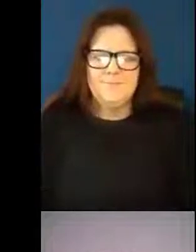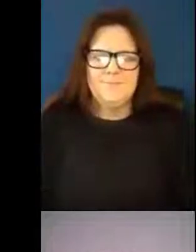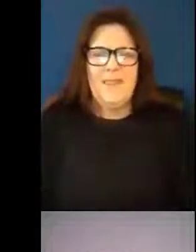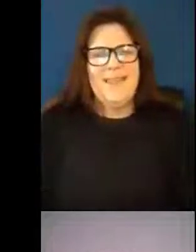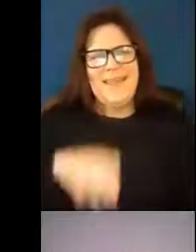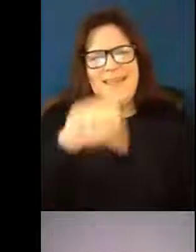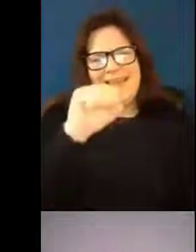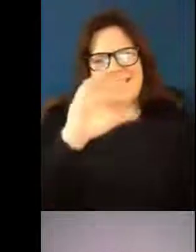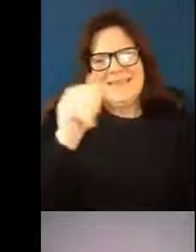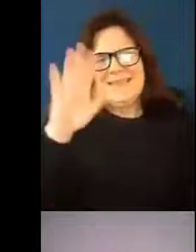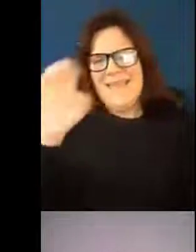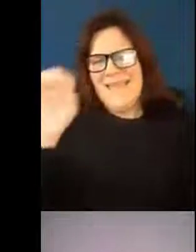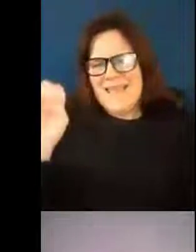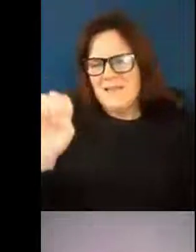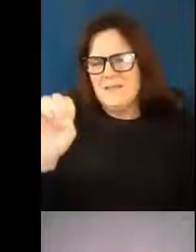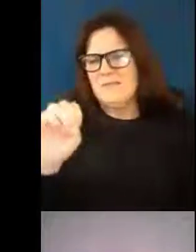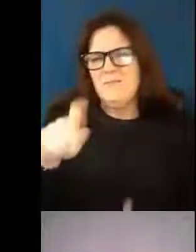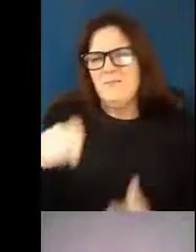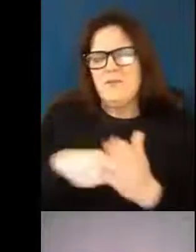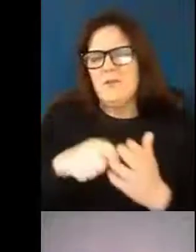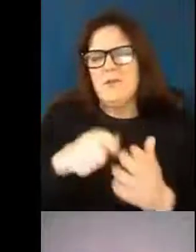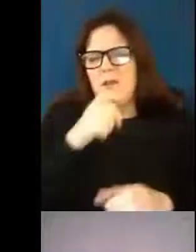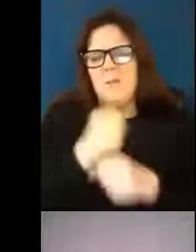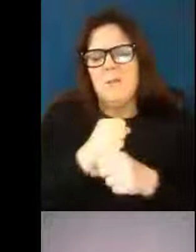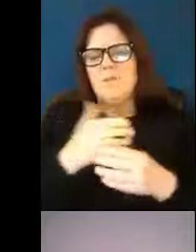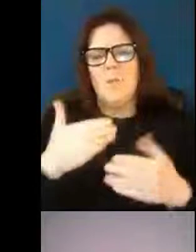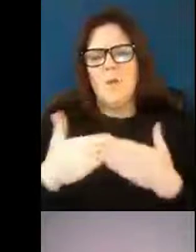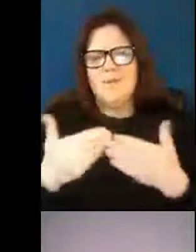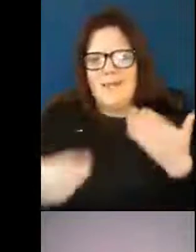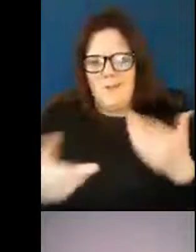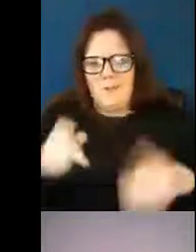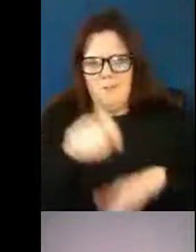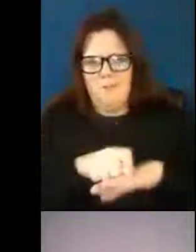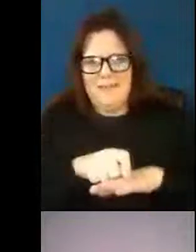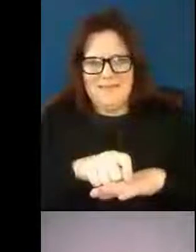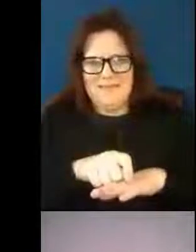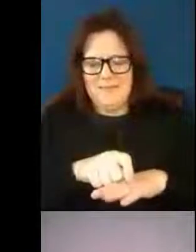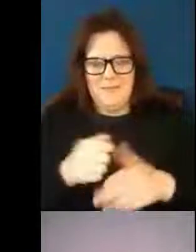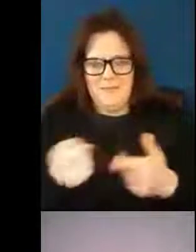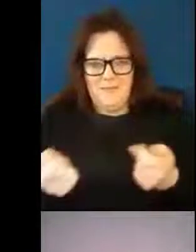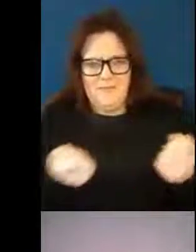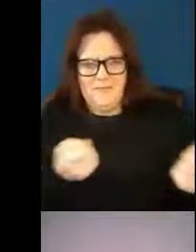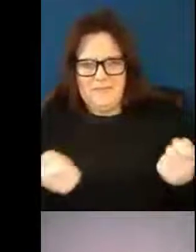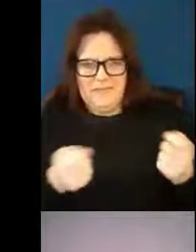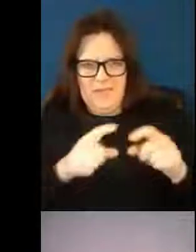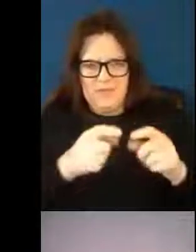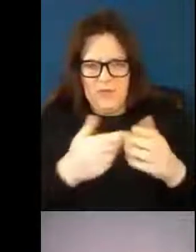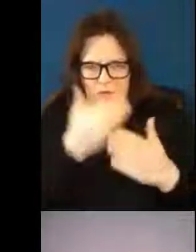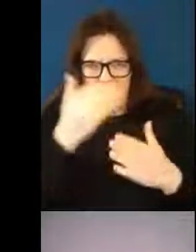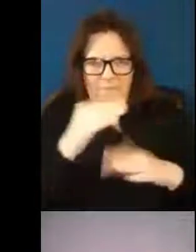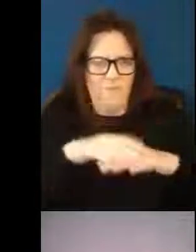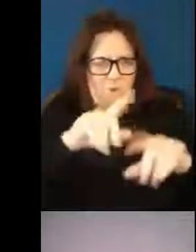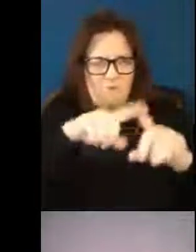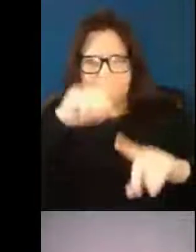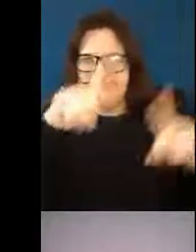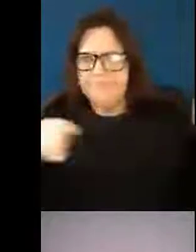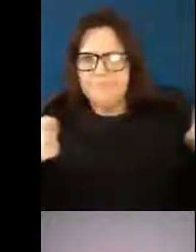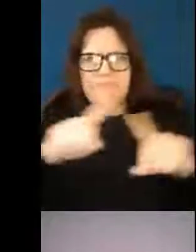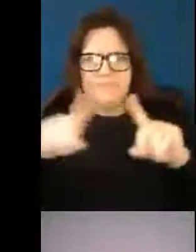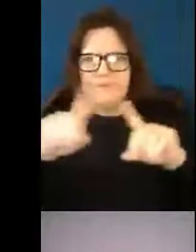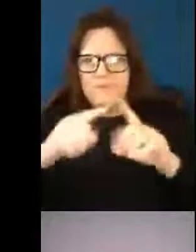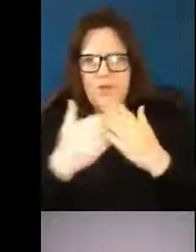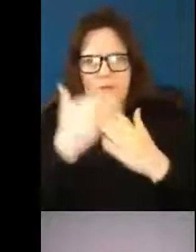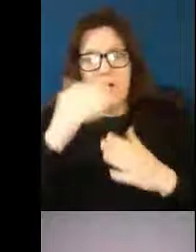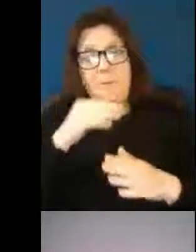talks about how best to facilitate learning for a diversity of learners. So it kind of brought together the universal design for